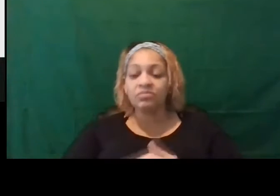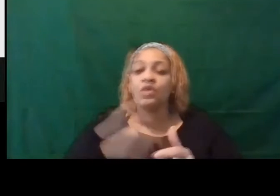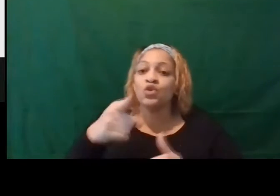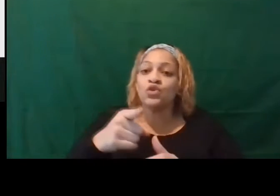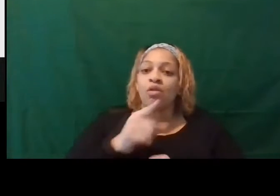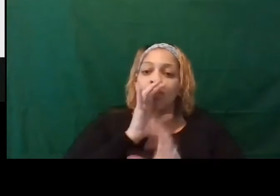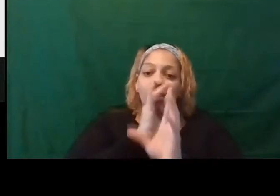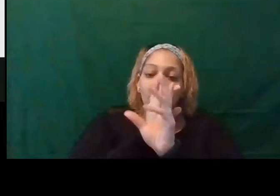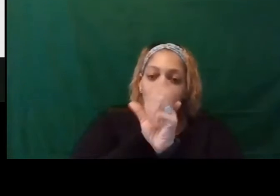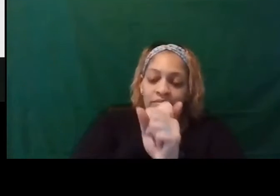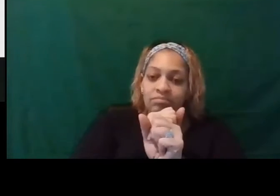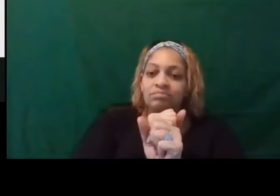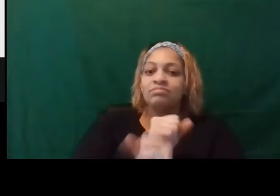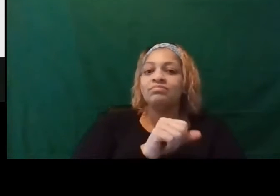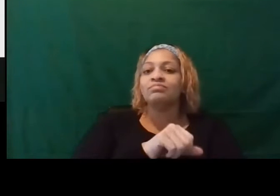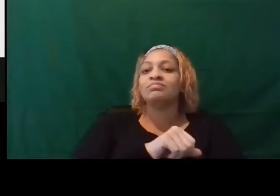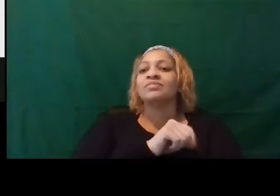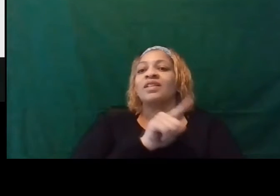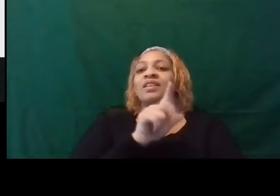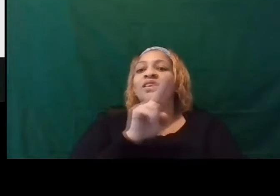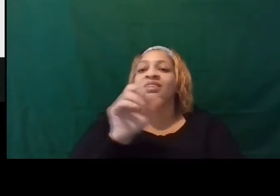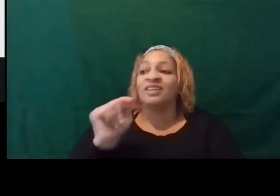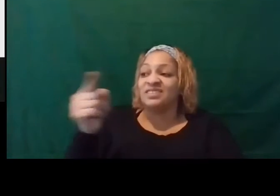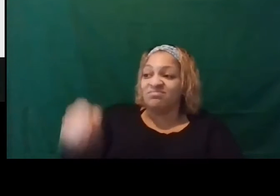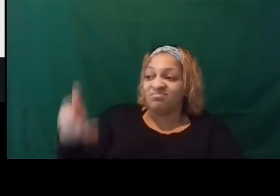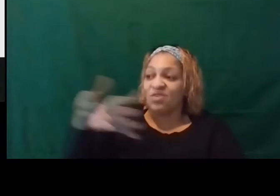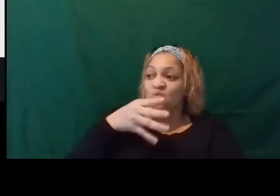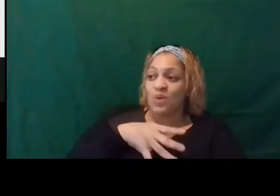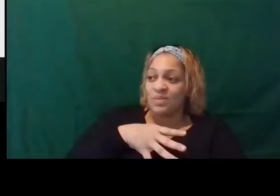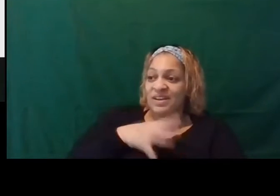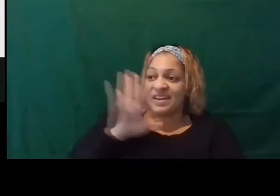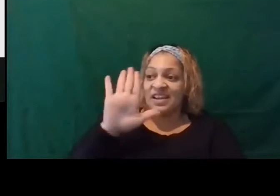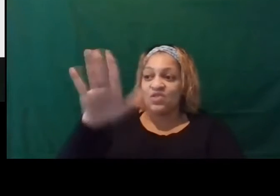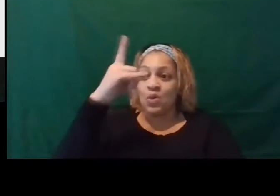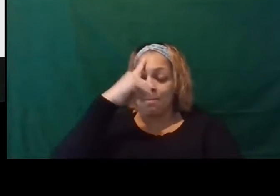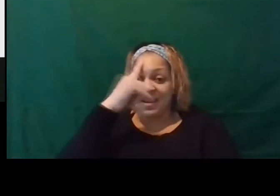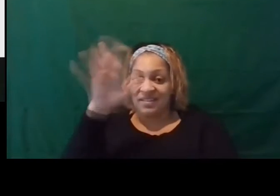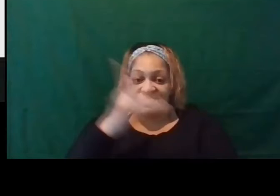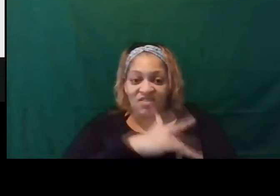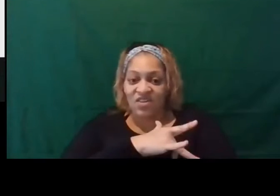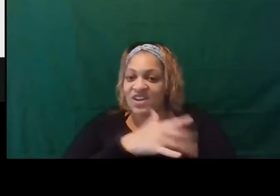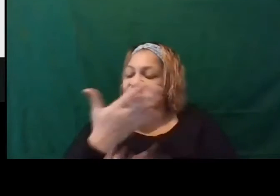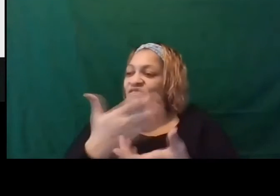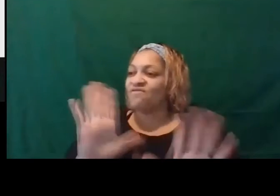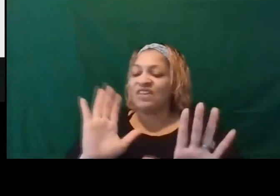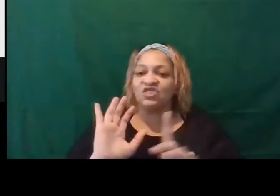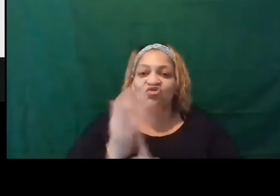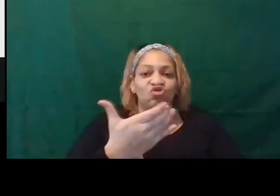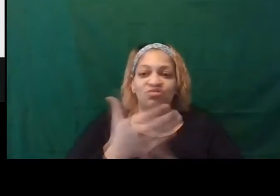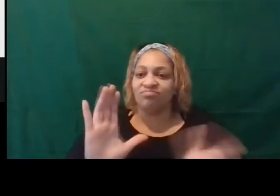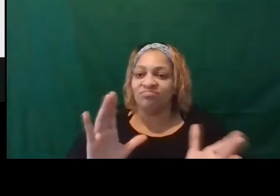lust after that woman, right, in your mind, in your heart, then you have already committed adultery.